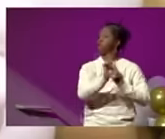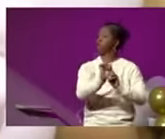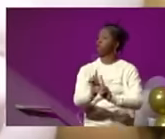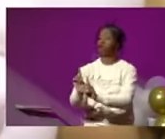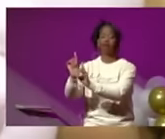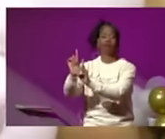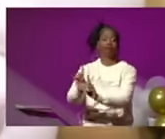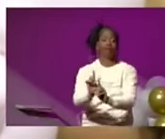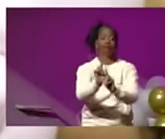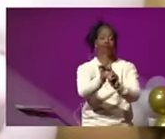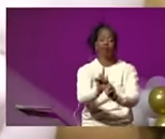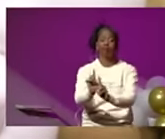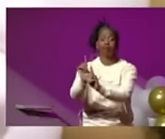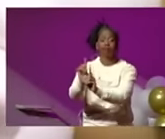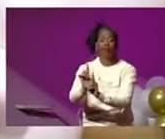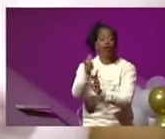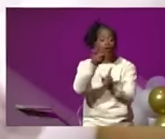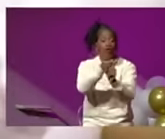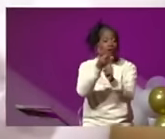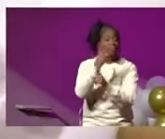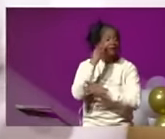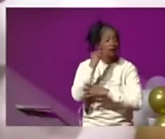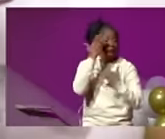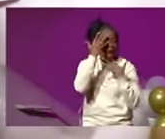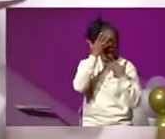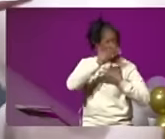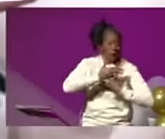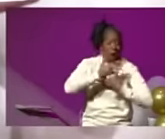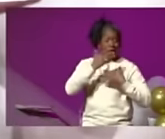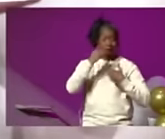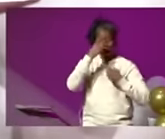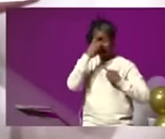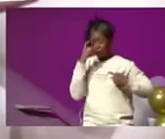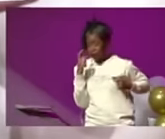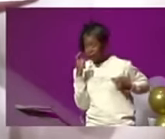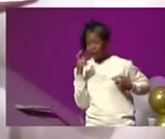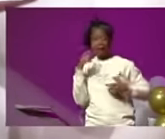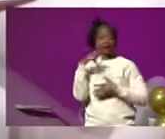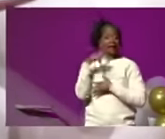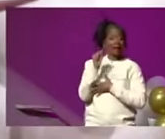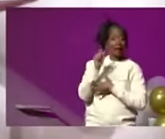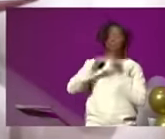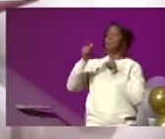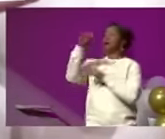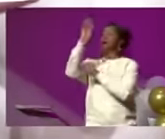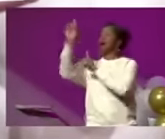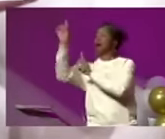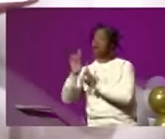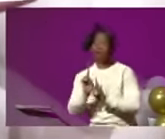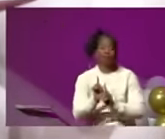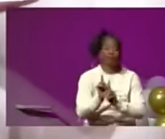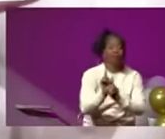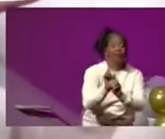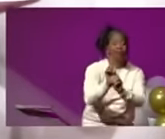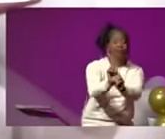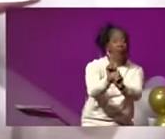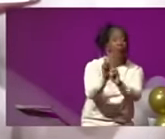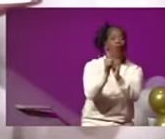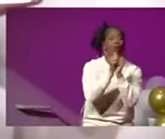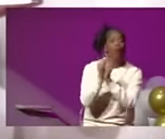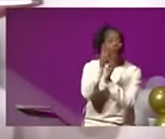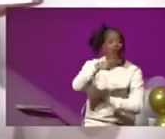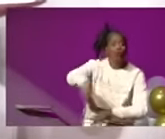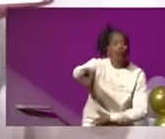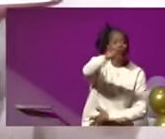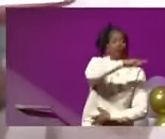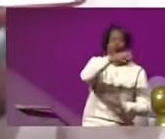your dark time. God holds you together when life is falling apart. God is with you in the